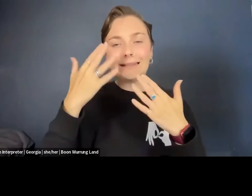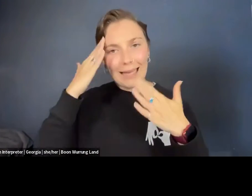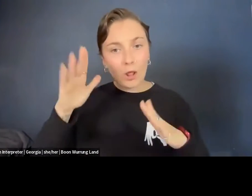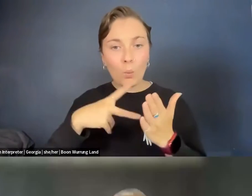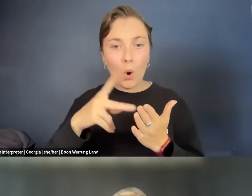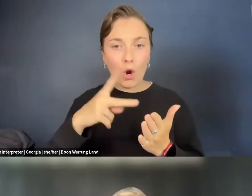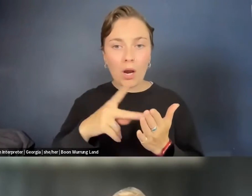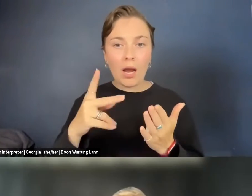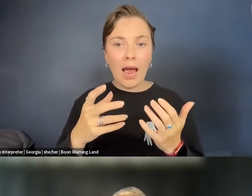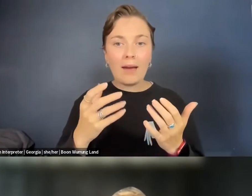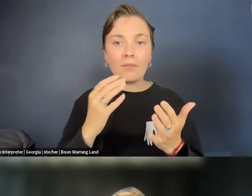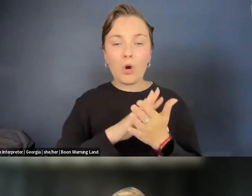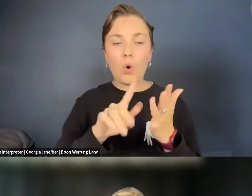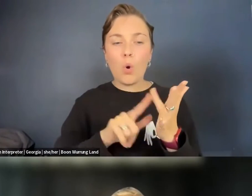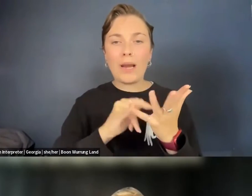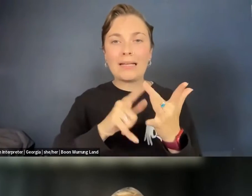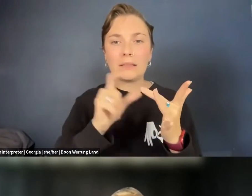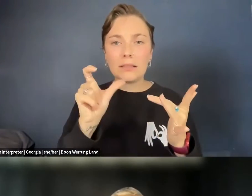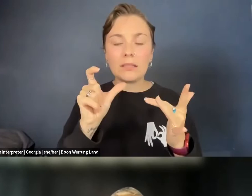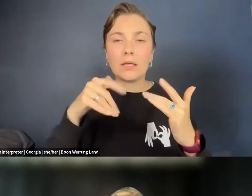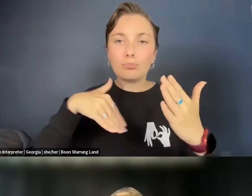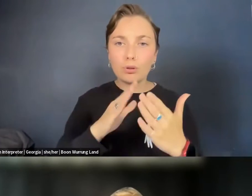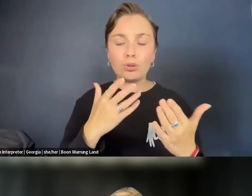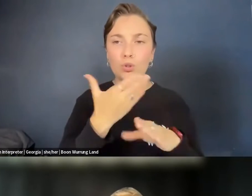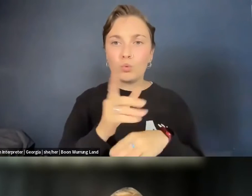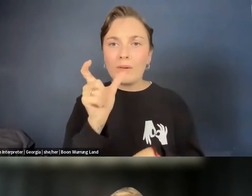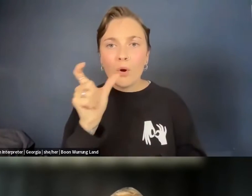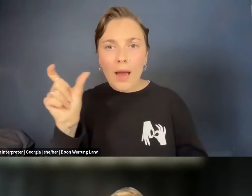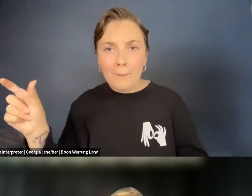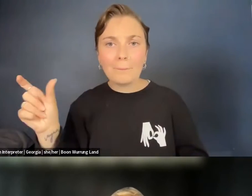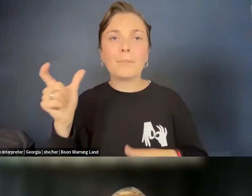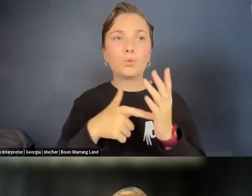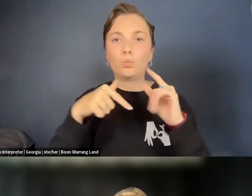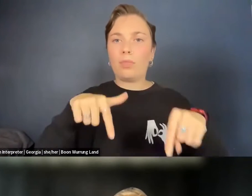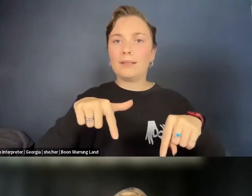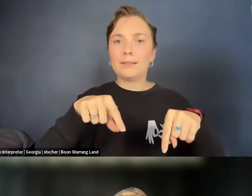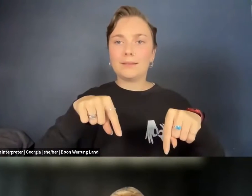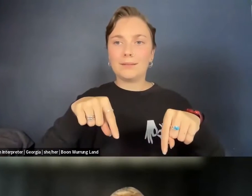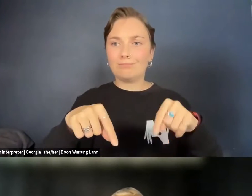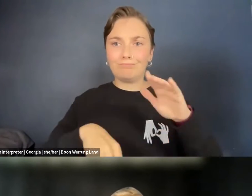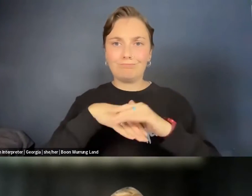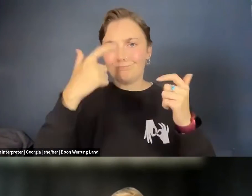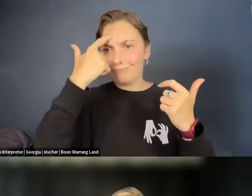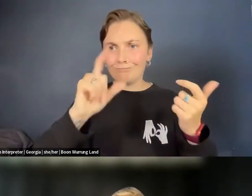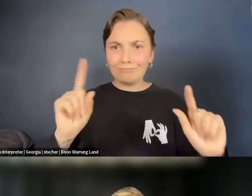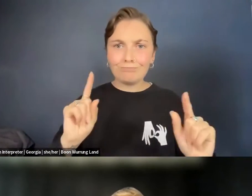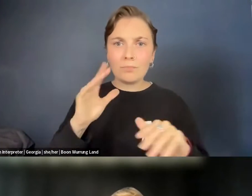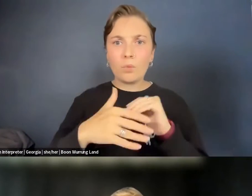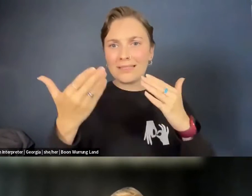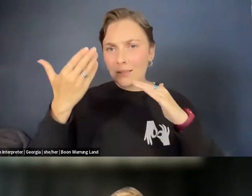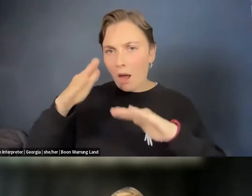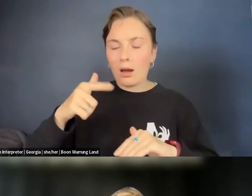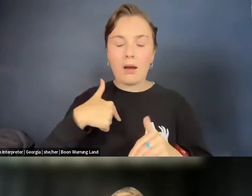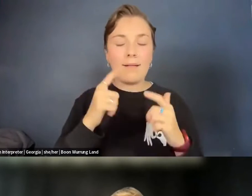brings a holistic approach and a whole new vocabulary to this whole notion of dying. And I